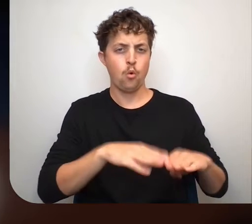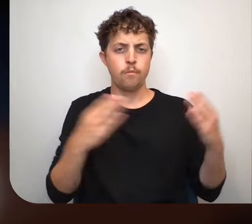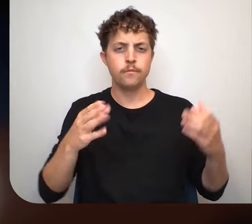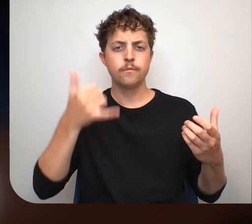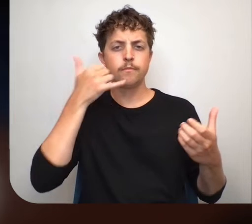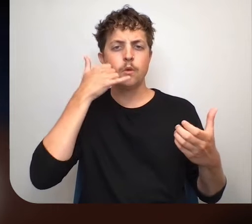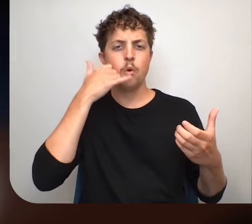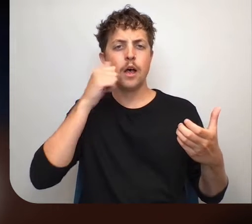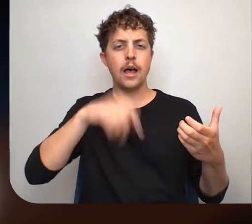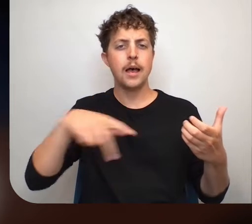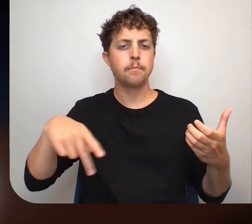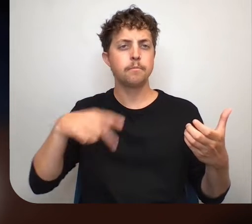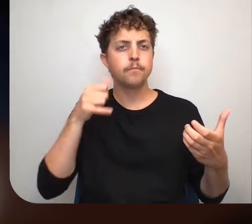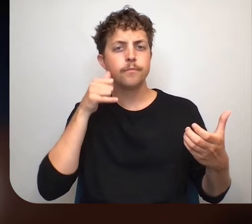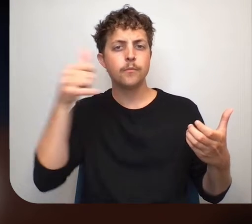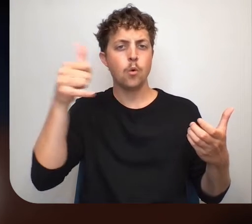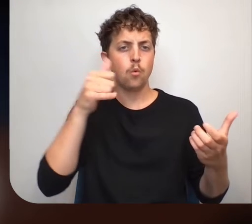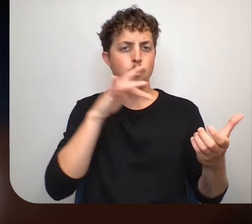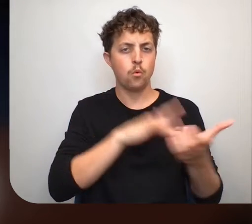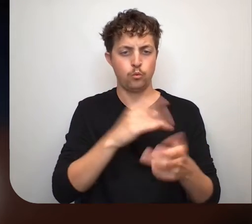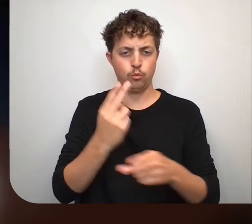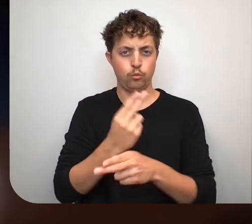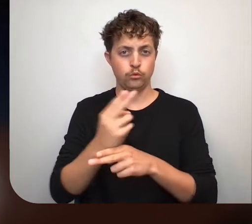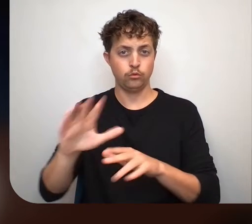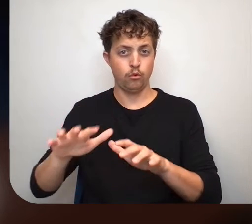You open the phone dialer app with the braille device.